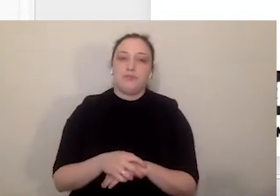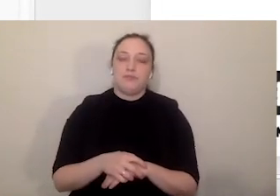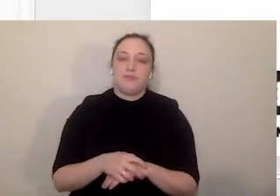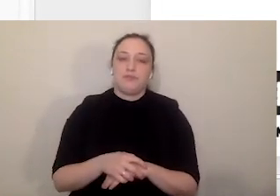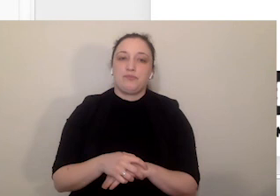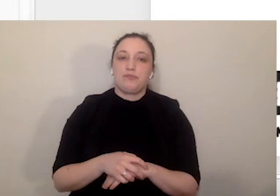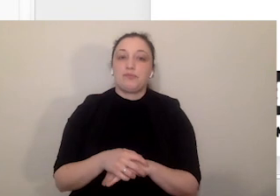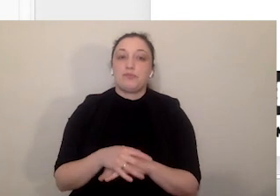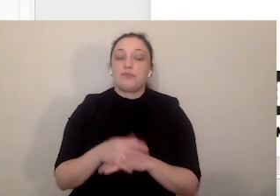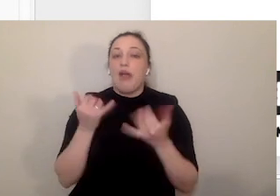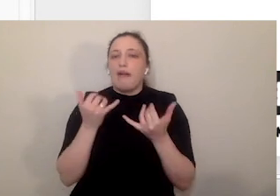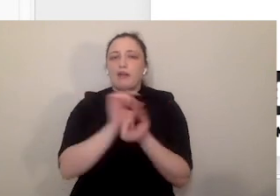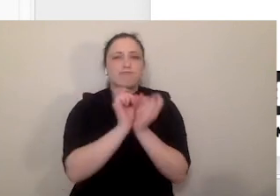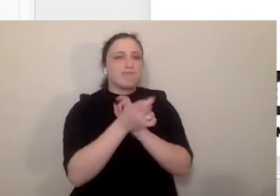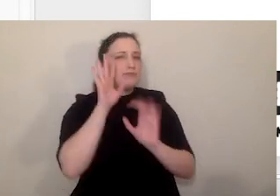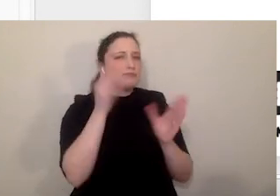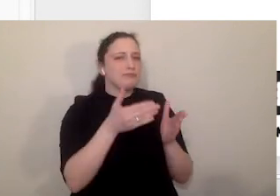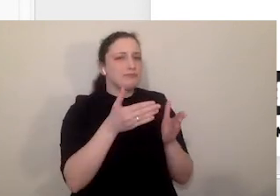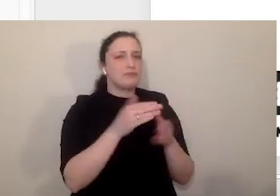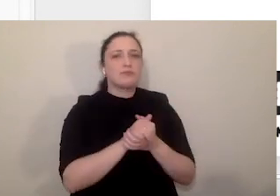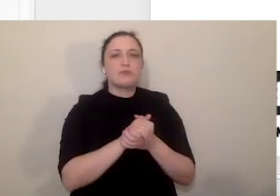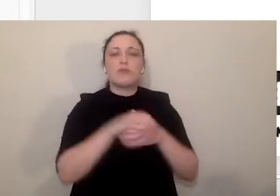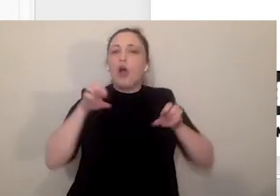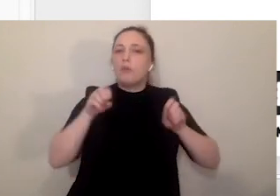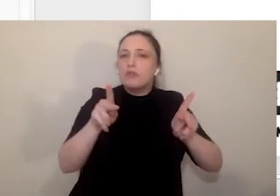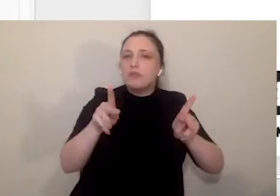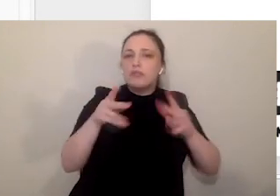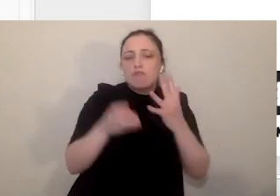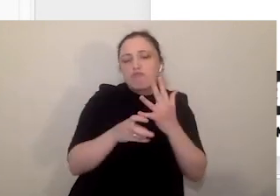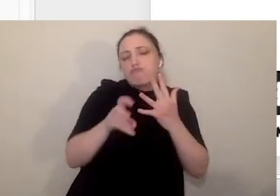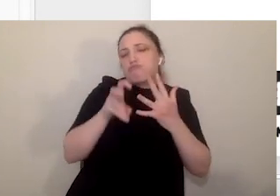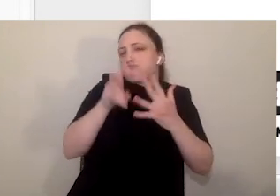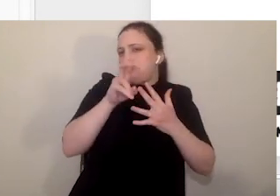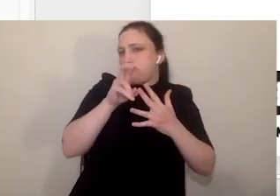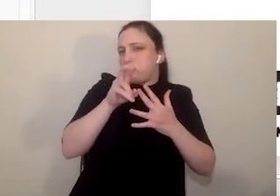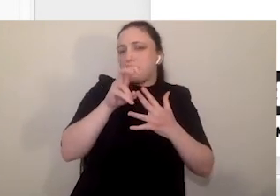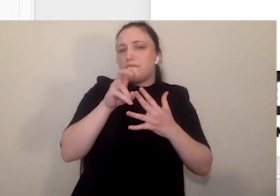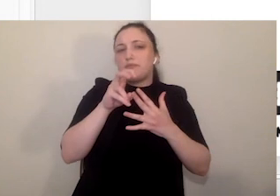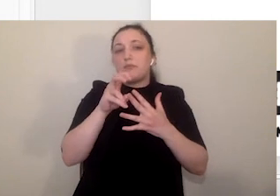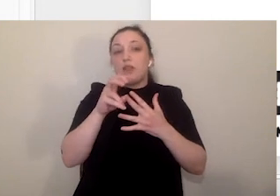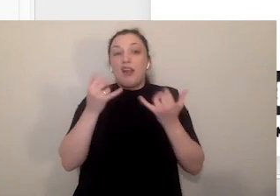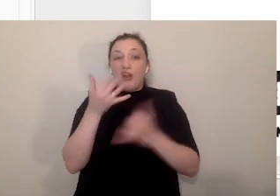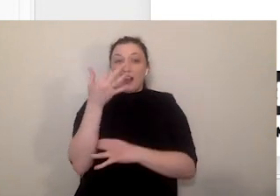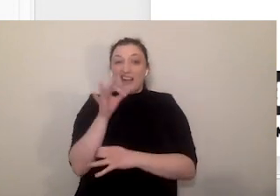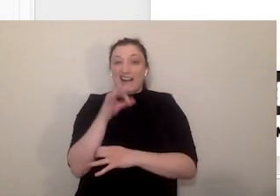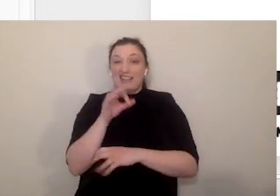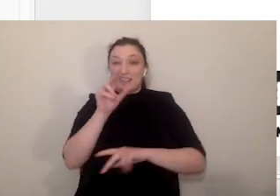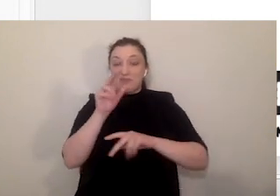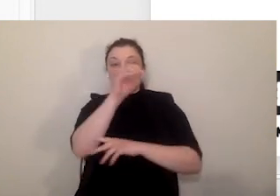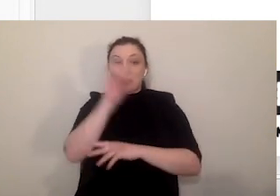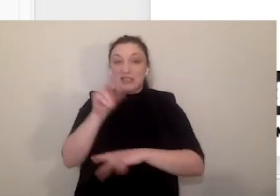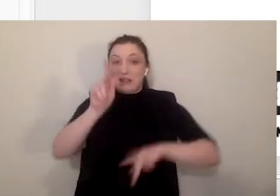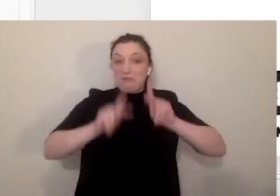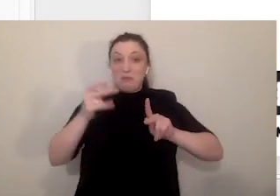to opportunities for promotion for a moment. Only 19% of currently employed persons with sight loss were promoted to management positions. That's